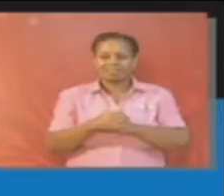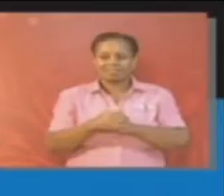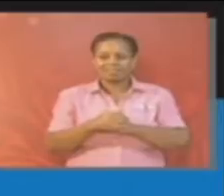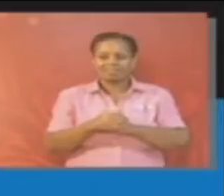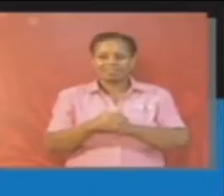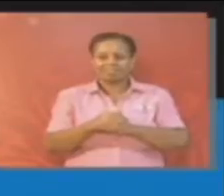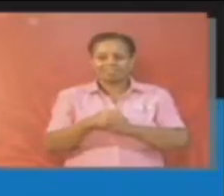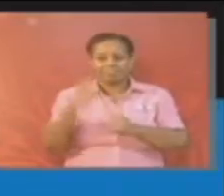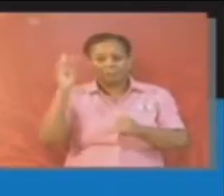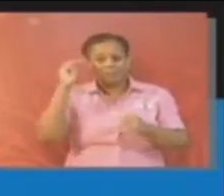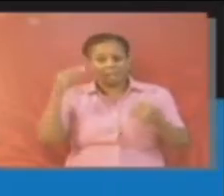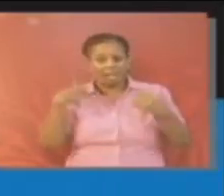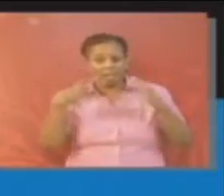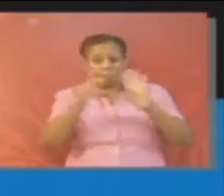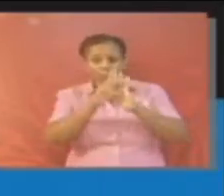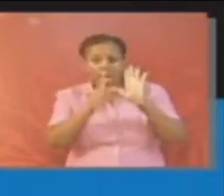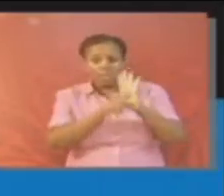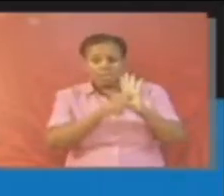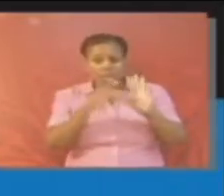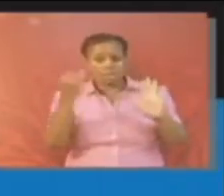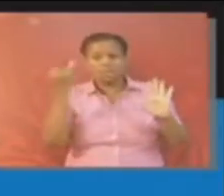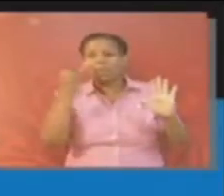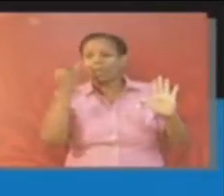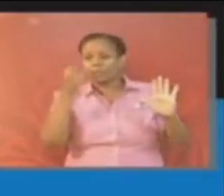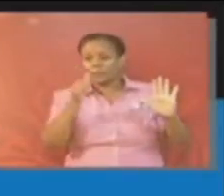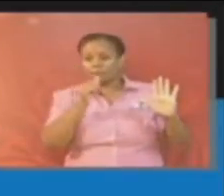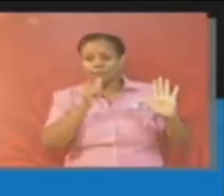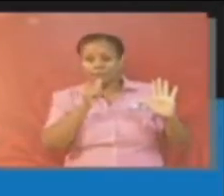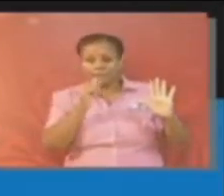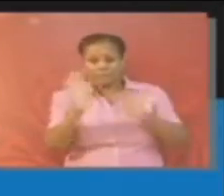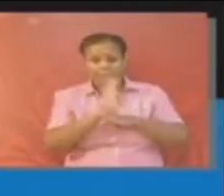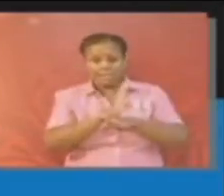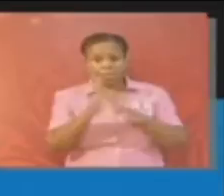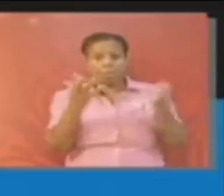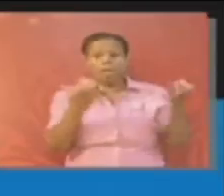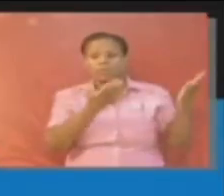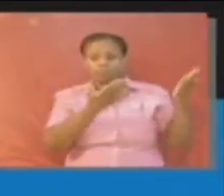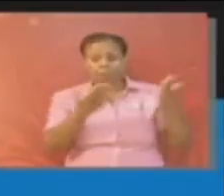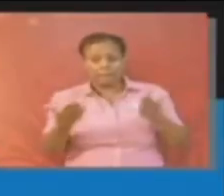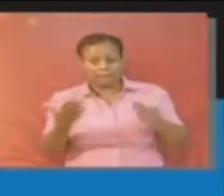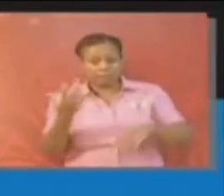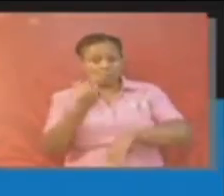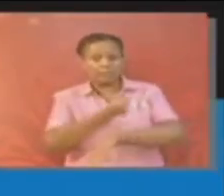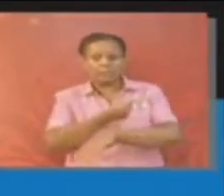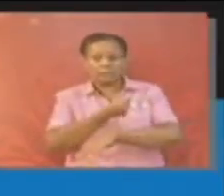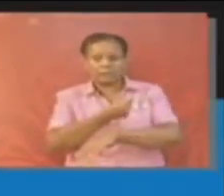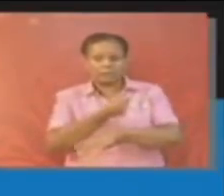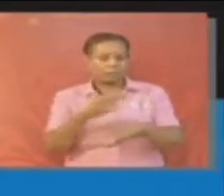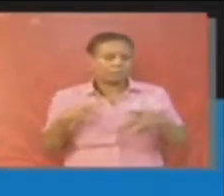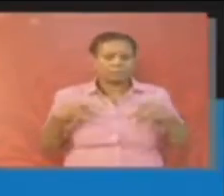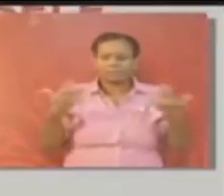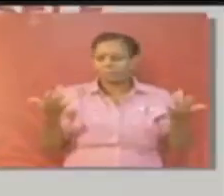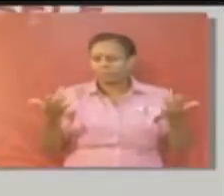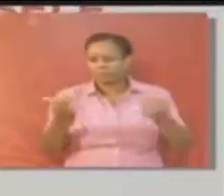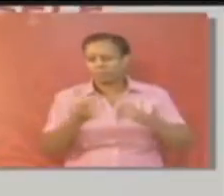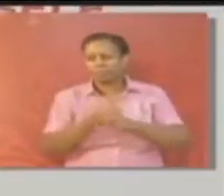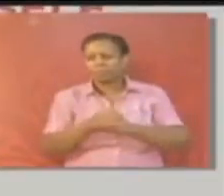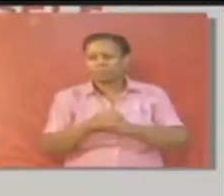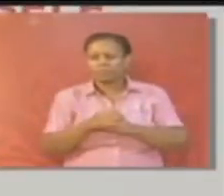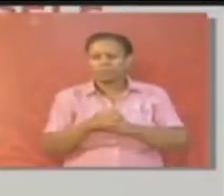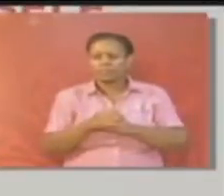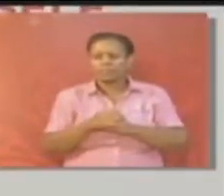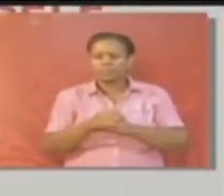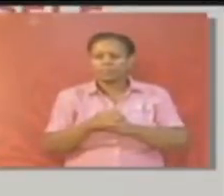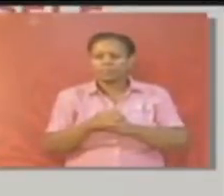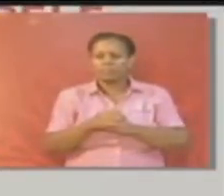would like to bring in any of the COVID-19 vaccines? It has to be registered. Yeah, thank you. So let me